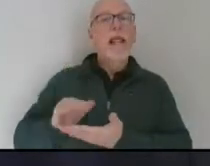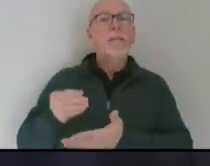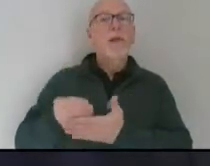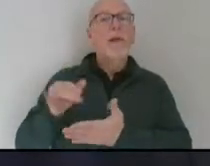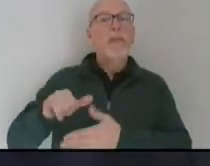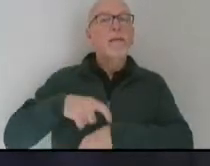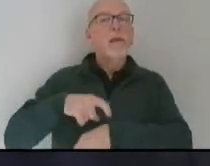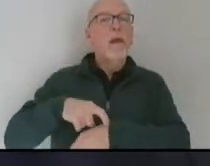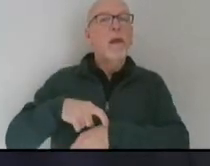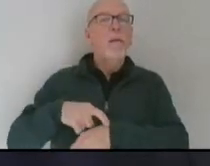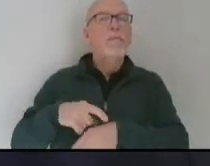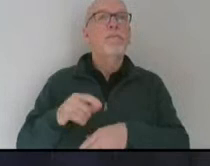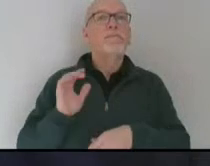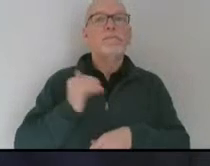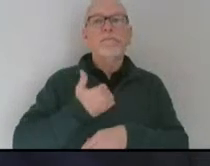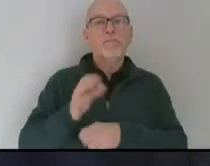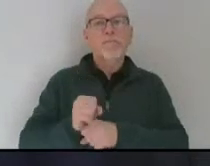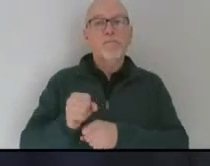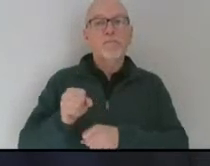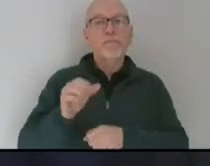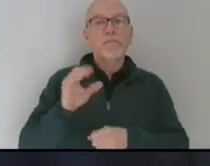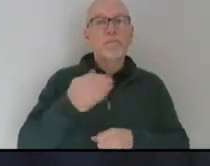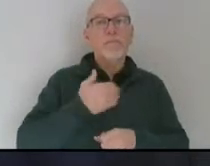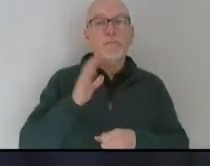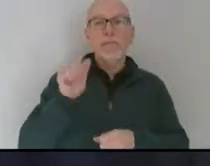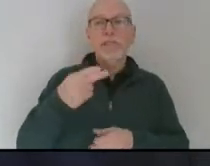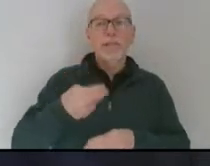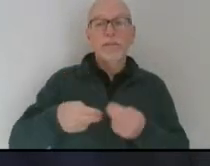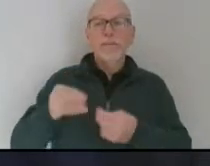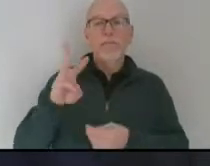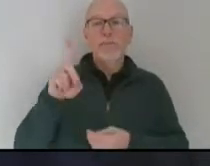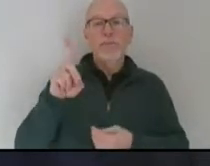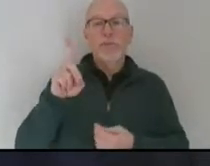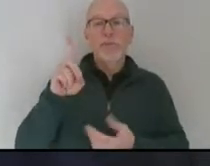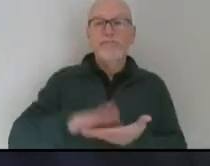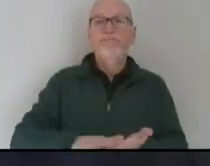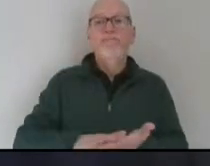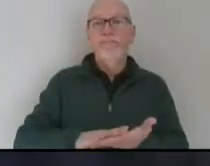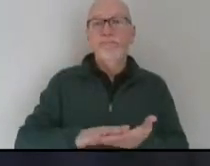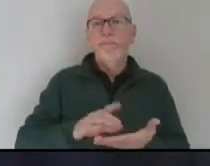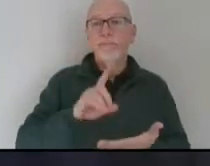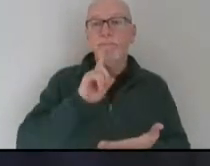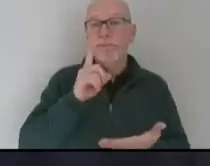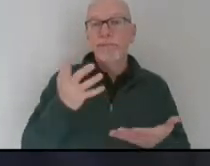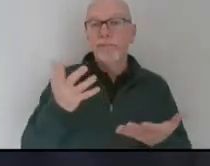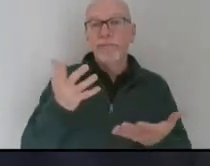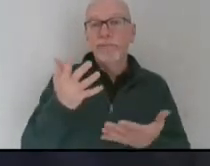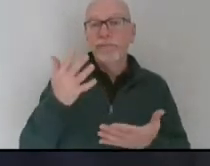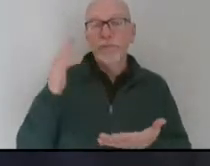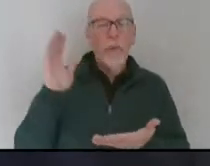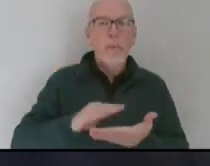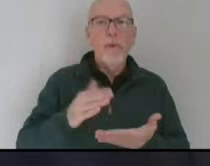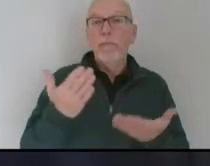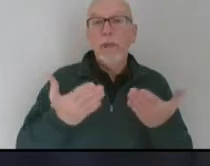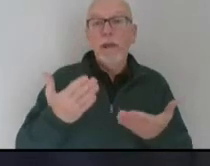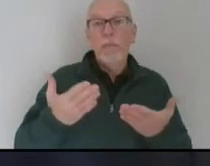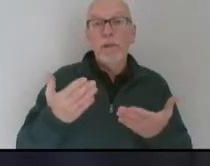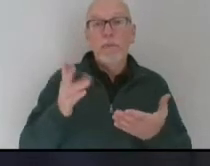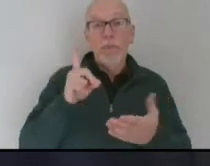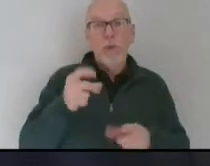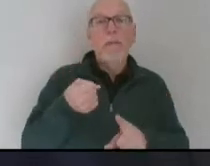time, our reserves and our cash would have been at really low levels and probably would have